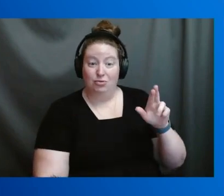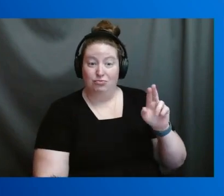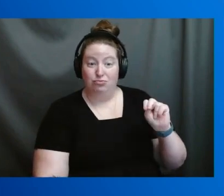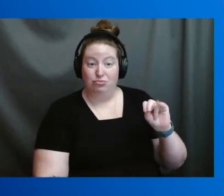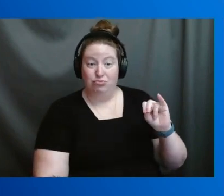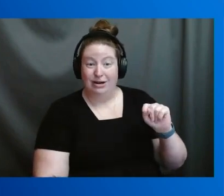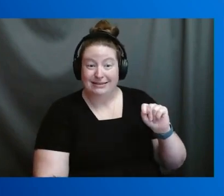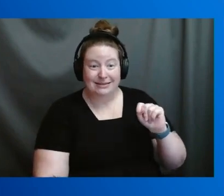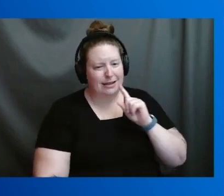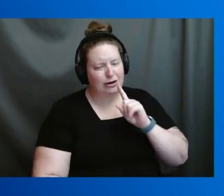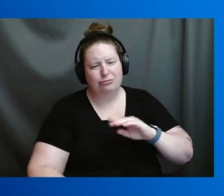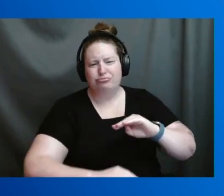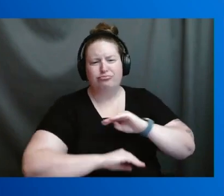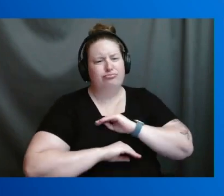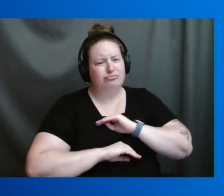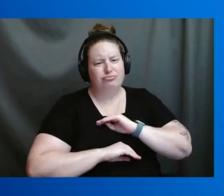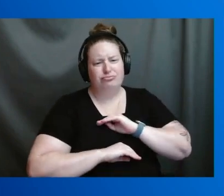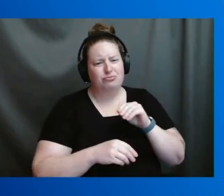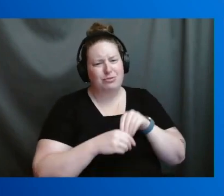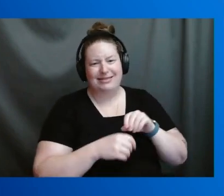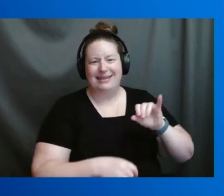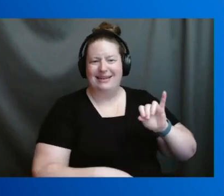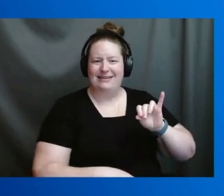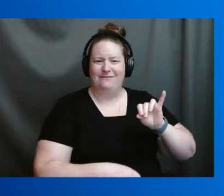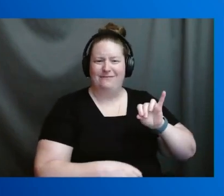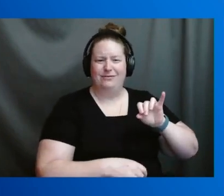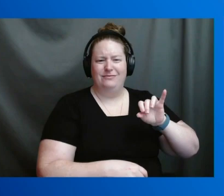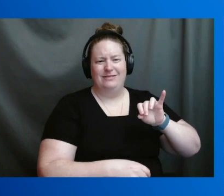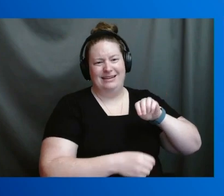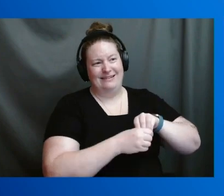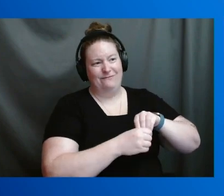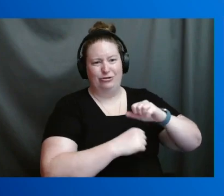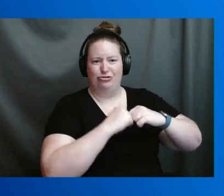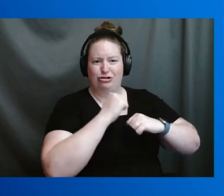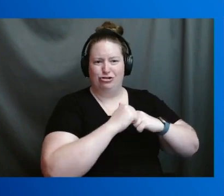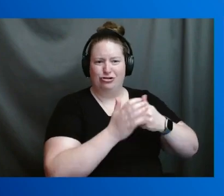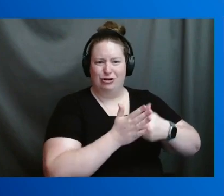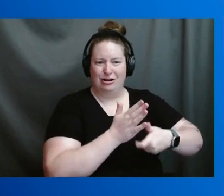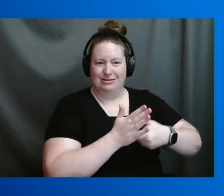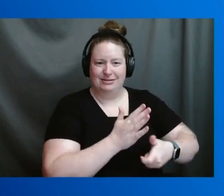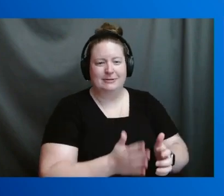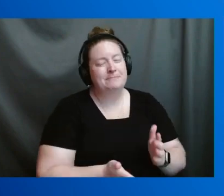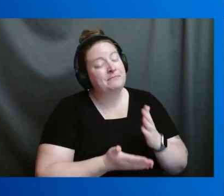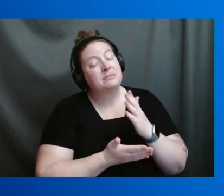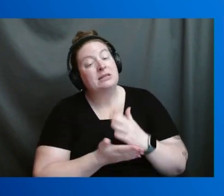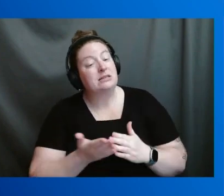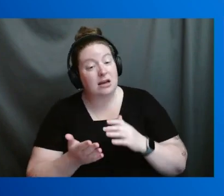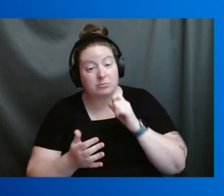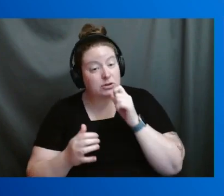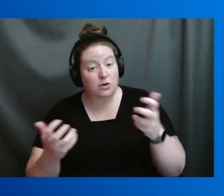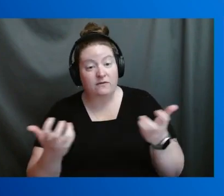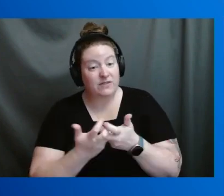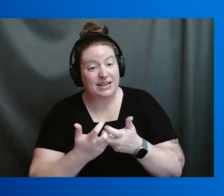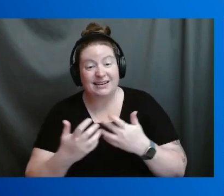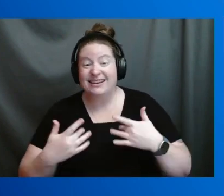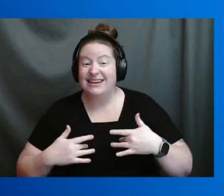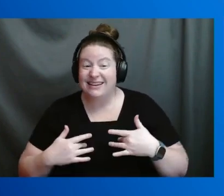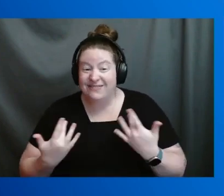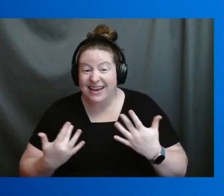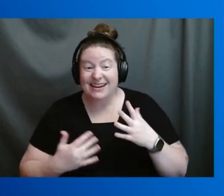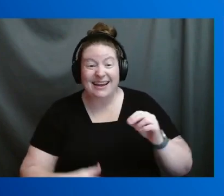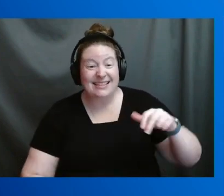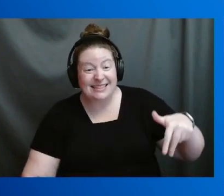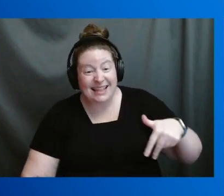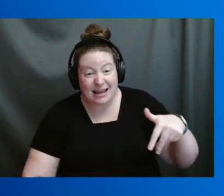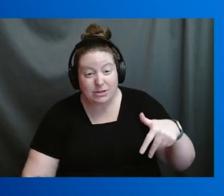that they're getting over there. Now, there are workload patterns that don't fit well, right? So event-driven architectures and Lambda architectures typically tend to be